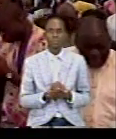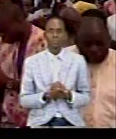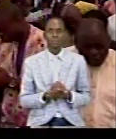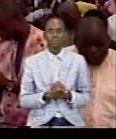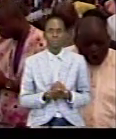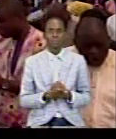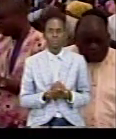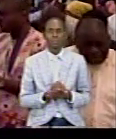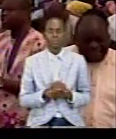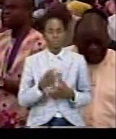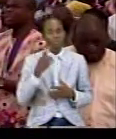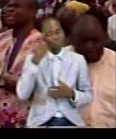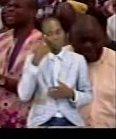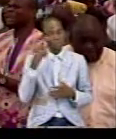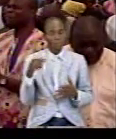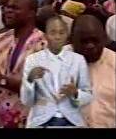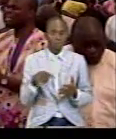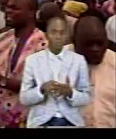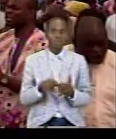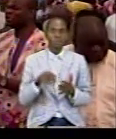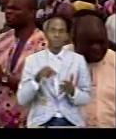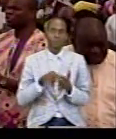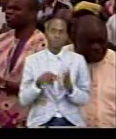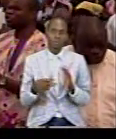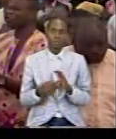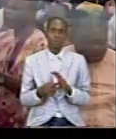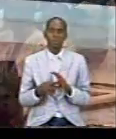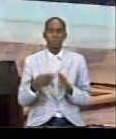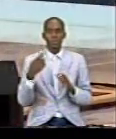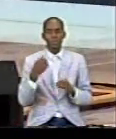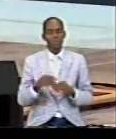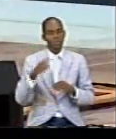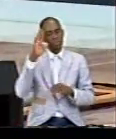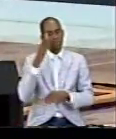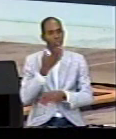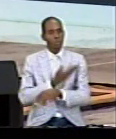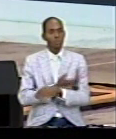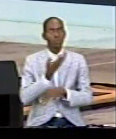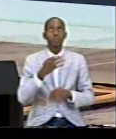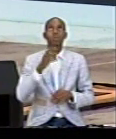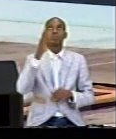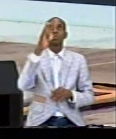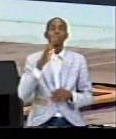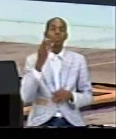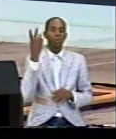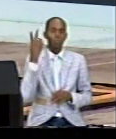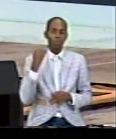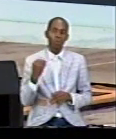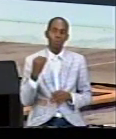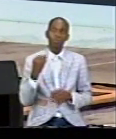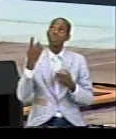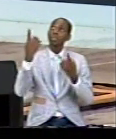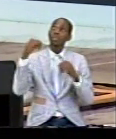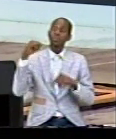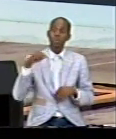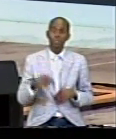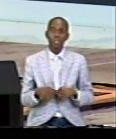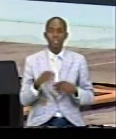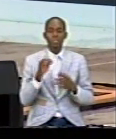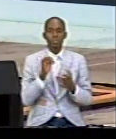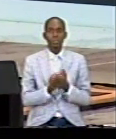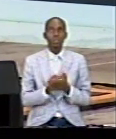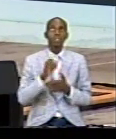For this purpose, the Son of God was manifested, that he